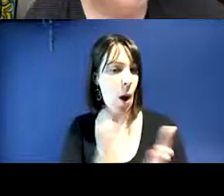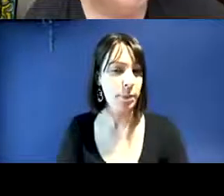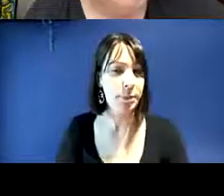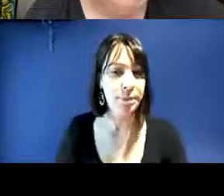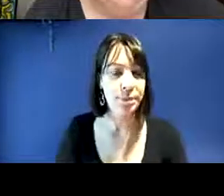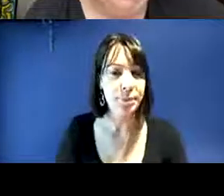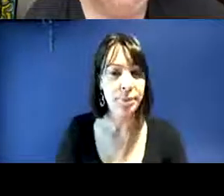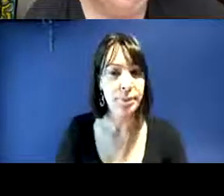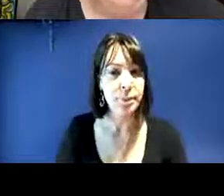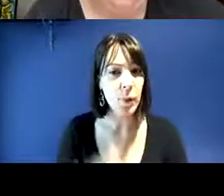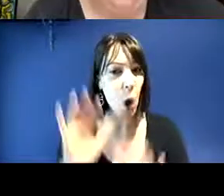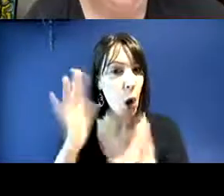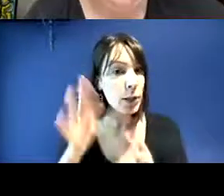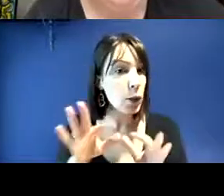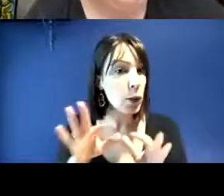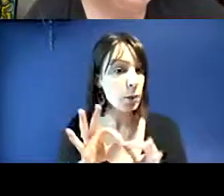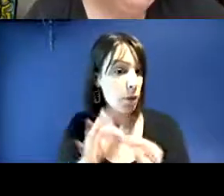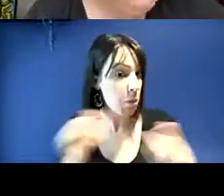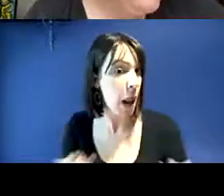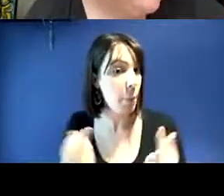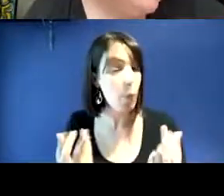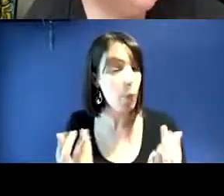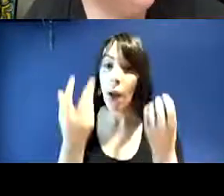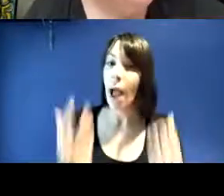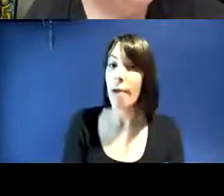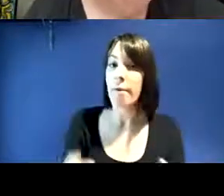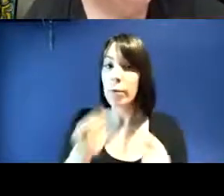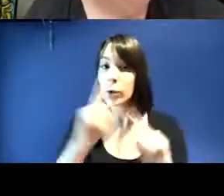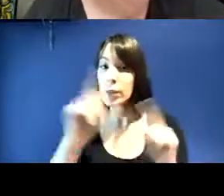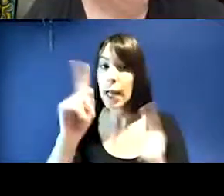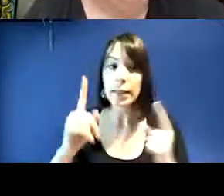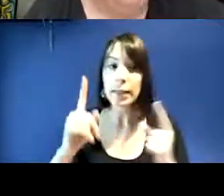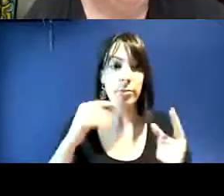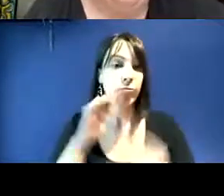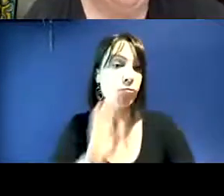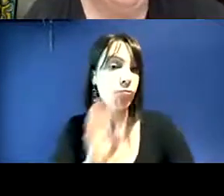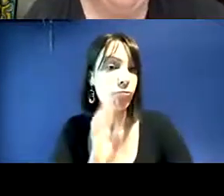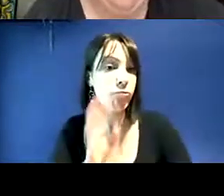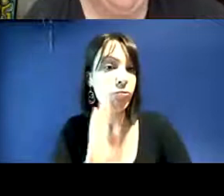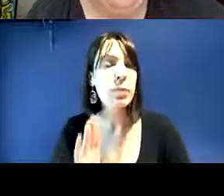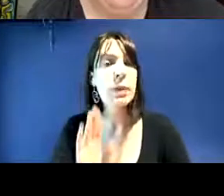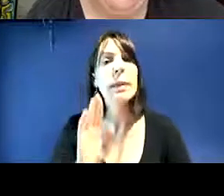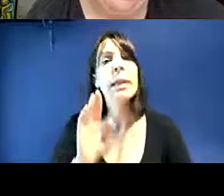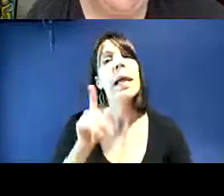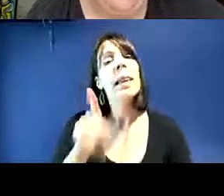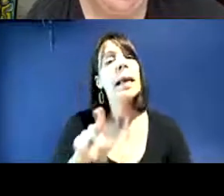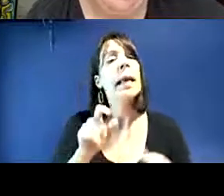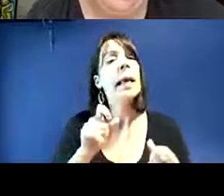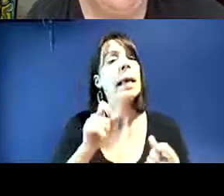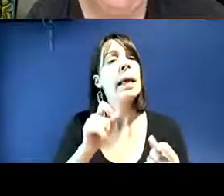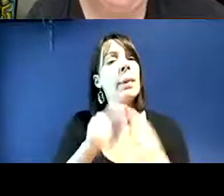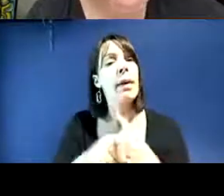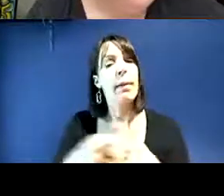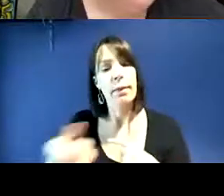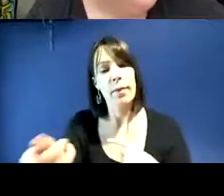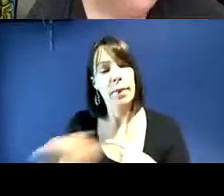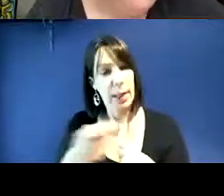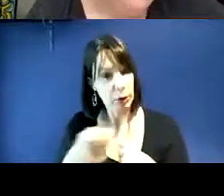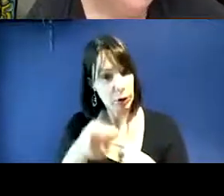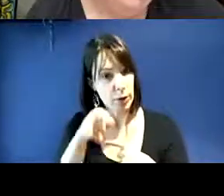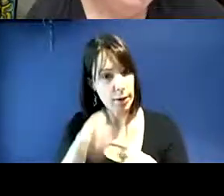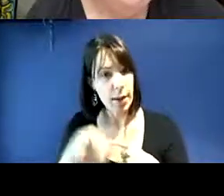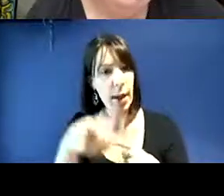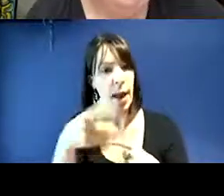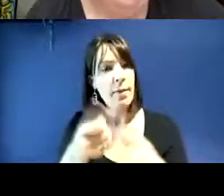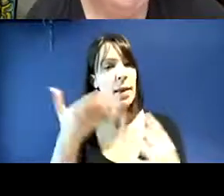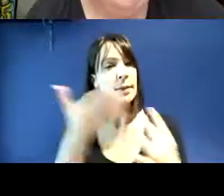Auslan and captioning are available during this event. The invitation email for this event has a link under accessibility to